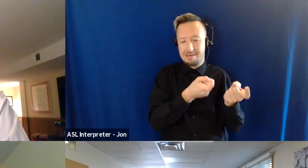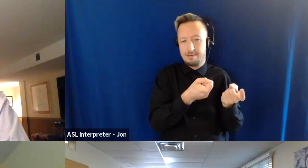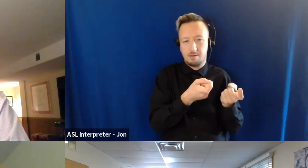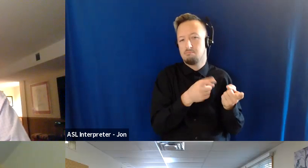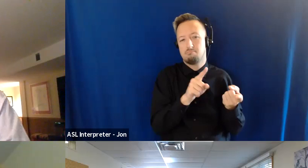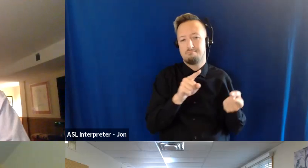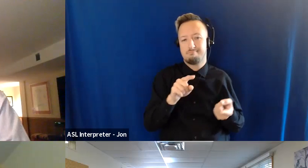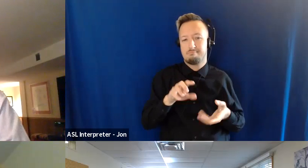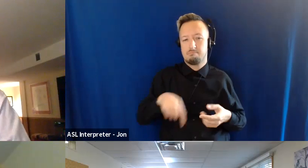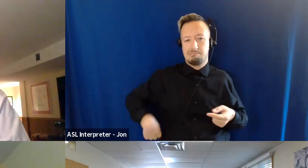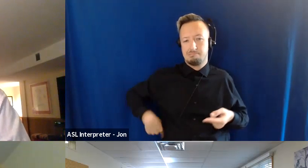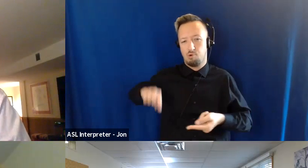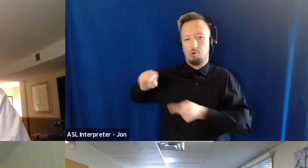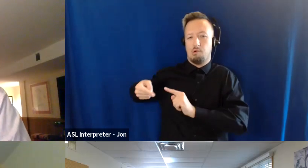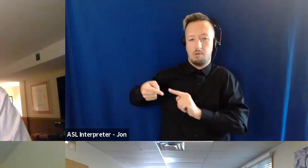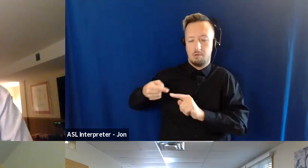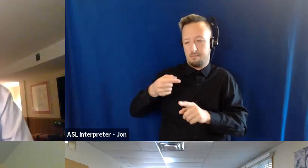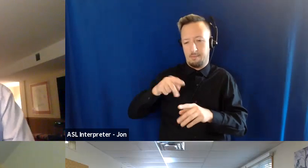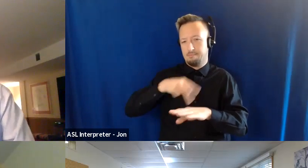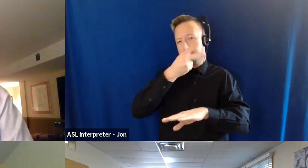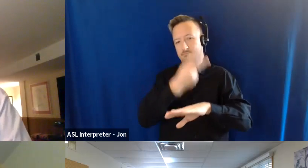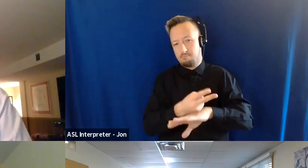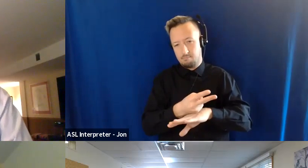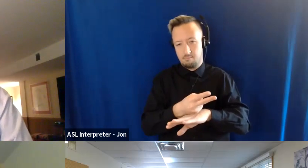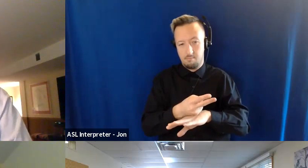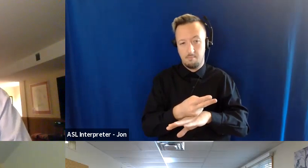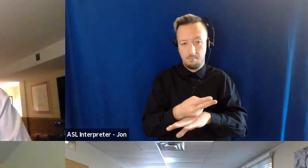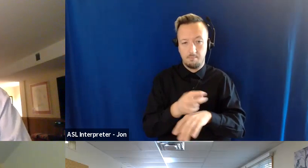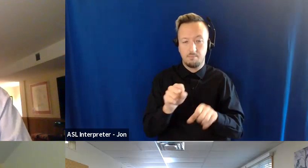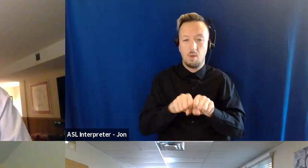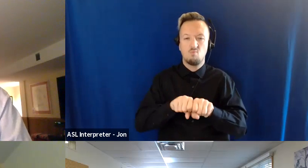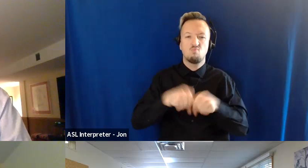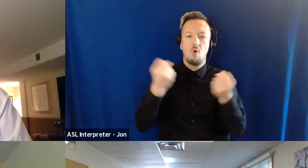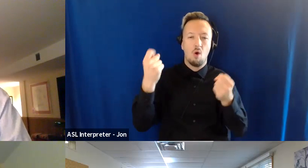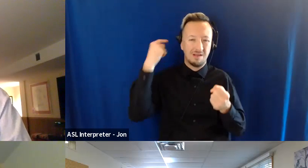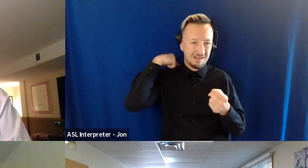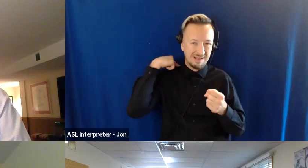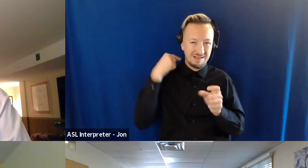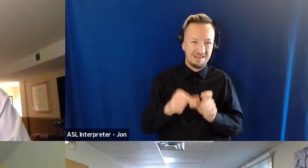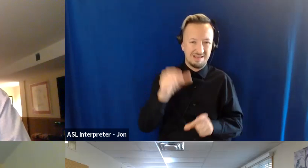and I guess he hit the ground too hard and he broke his spine.